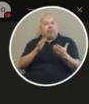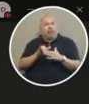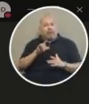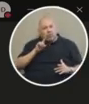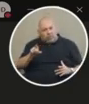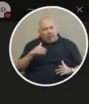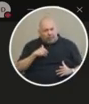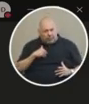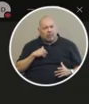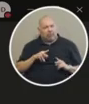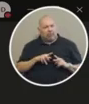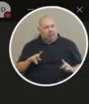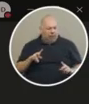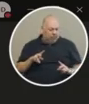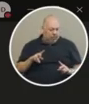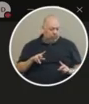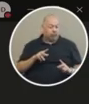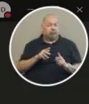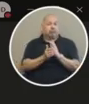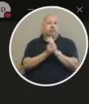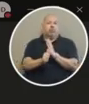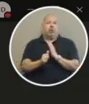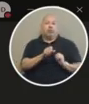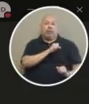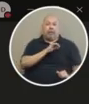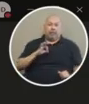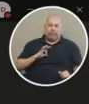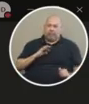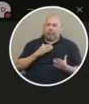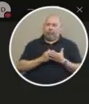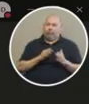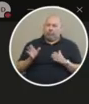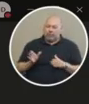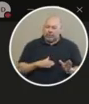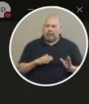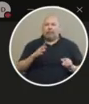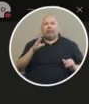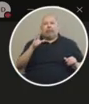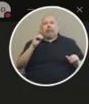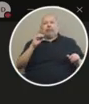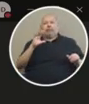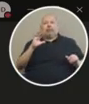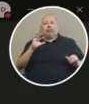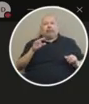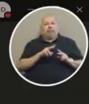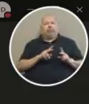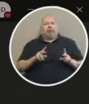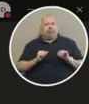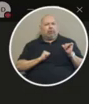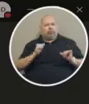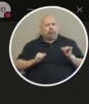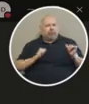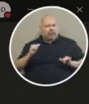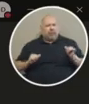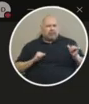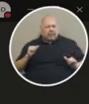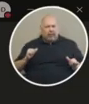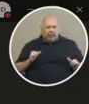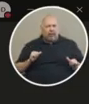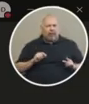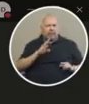you do have a very able staff that's come up with a very good plan, and very aggressive in terms